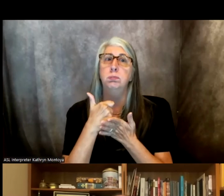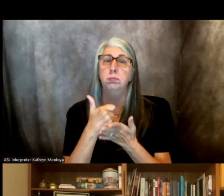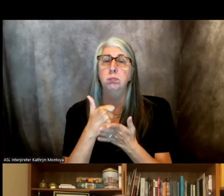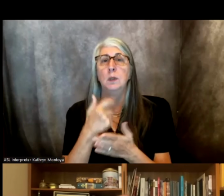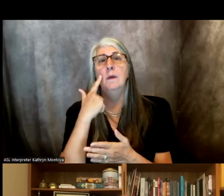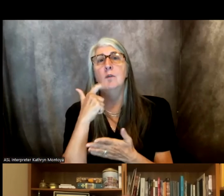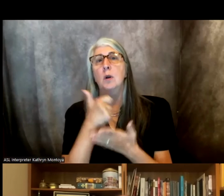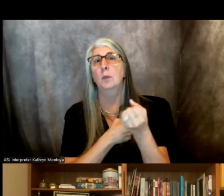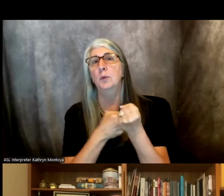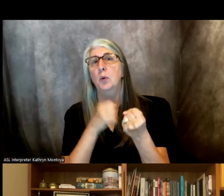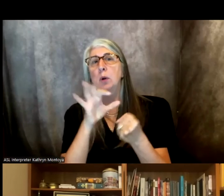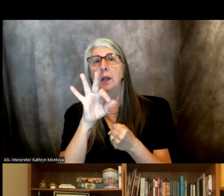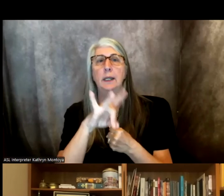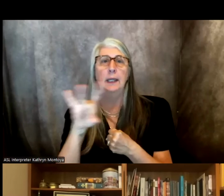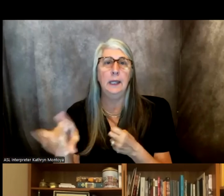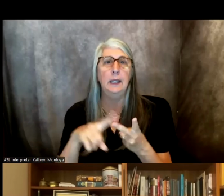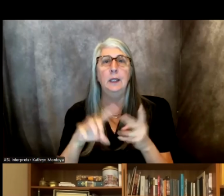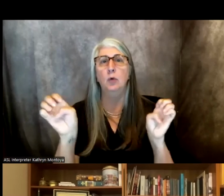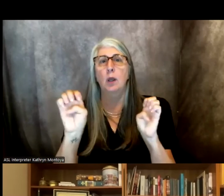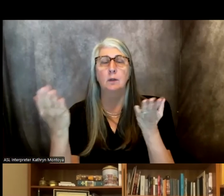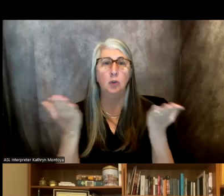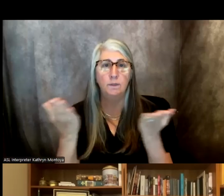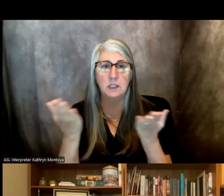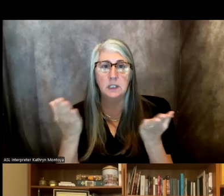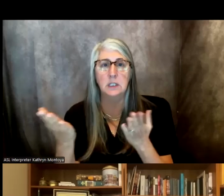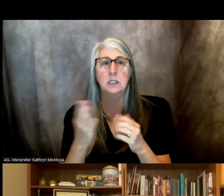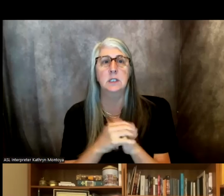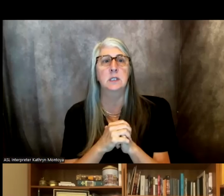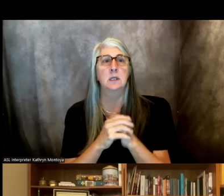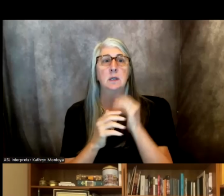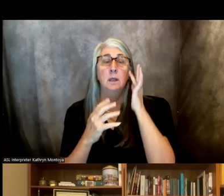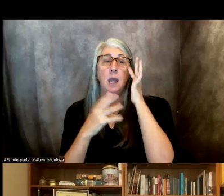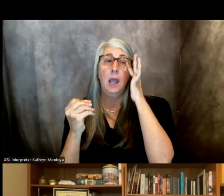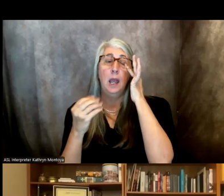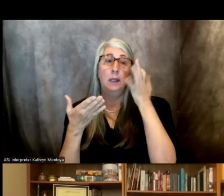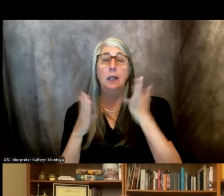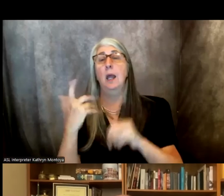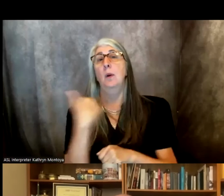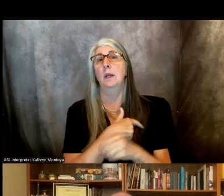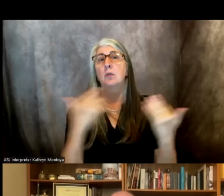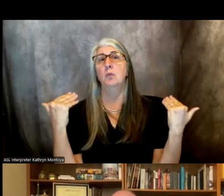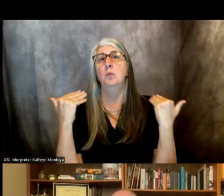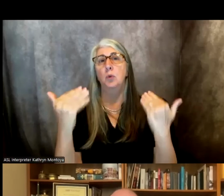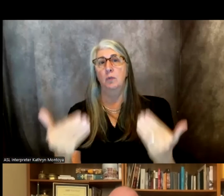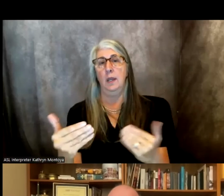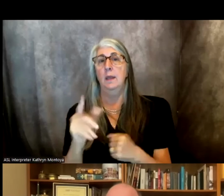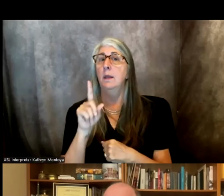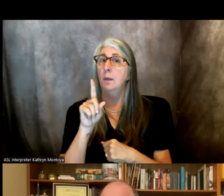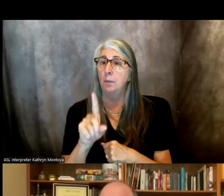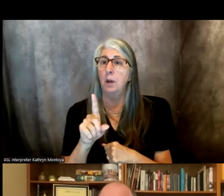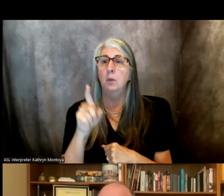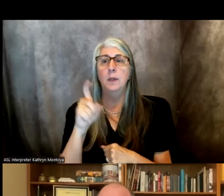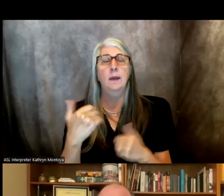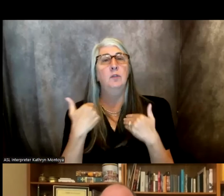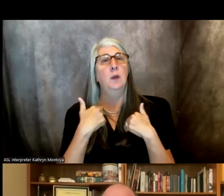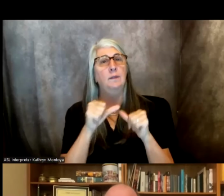helping support 988 crisis services, allowing us to move ahead. But then we have to have